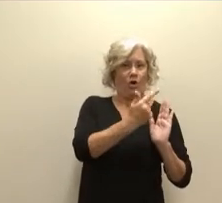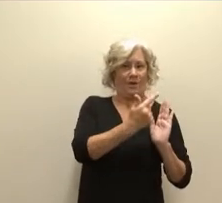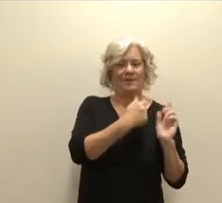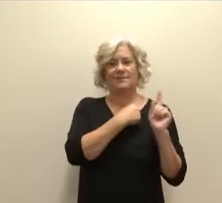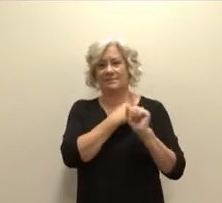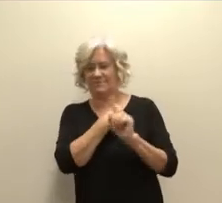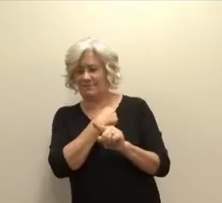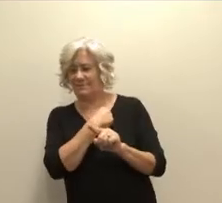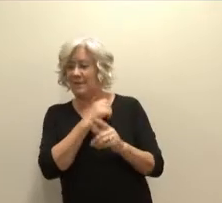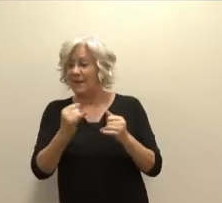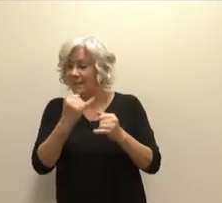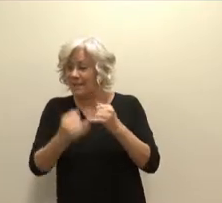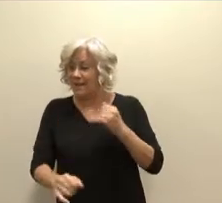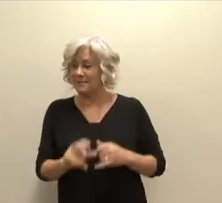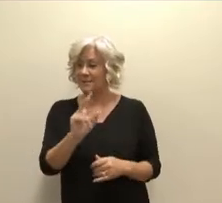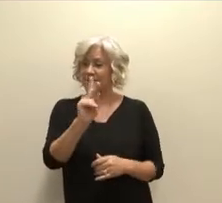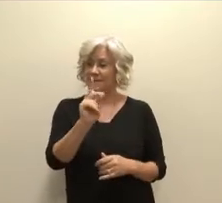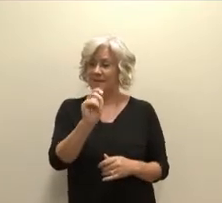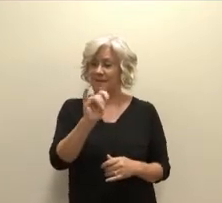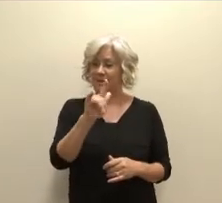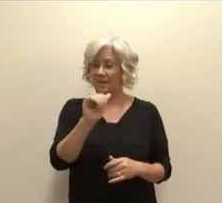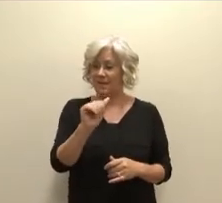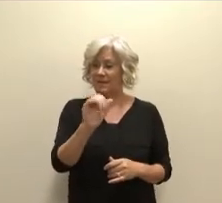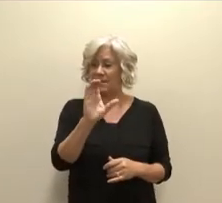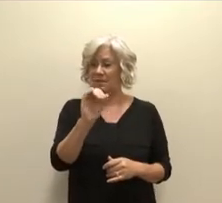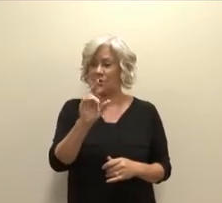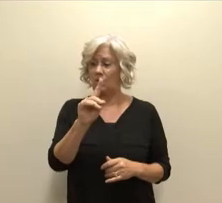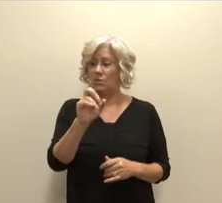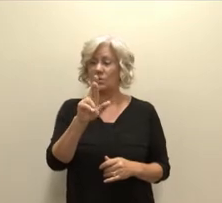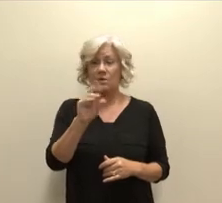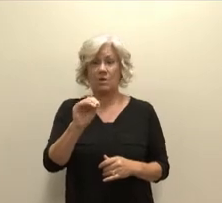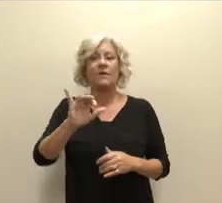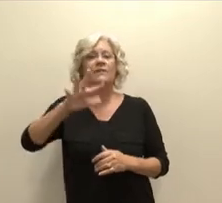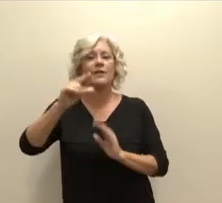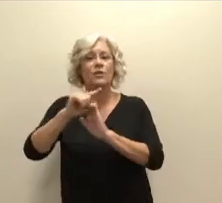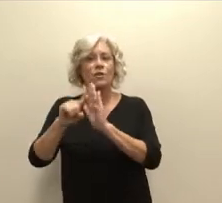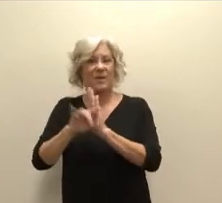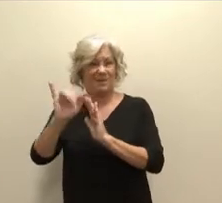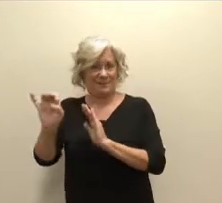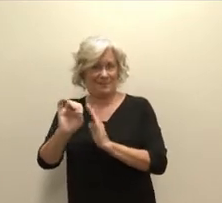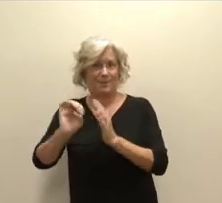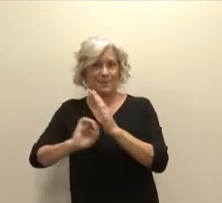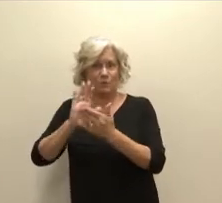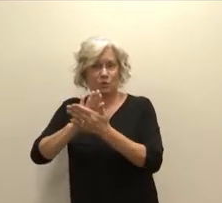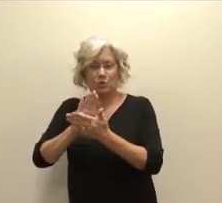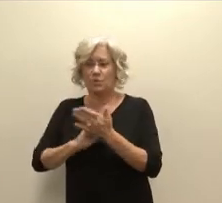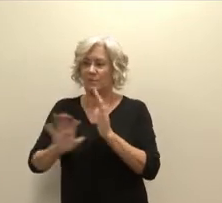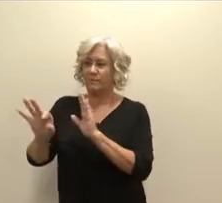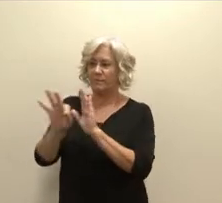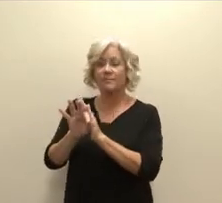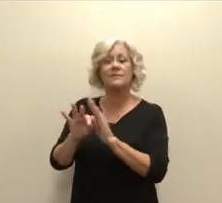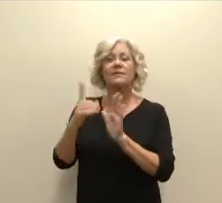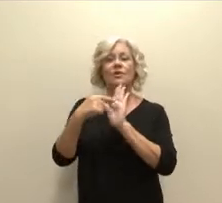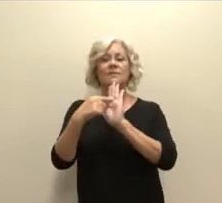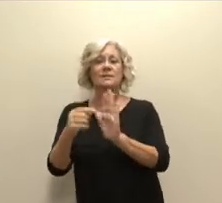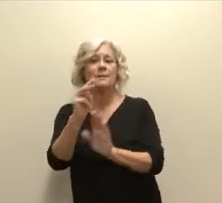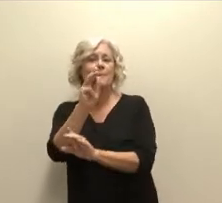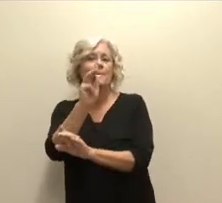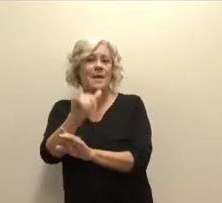And finally, please welcome Kayla Cordero, a current fifth grader at Bells Hill, whose artwork was selected for May 2020.